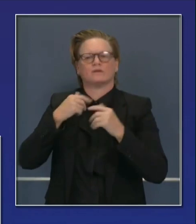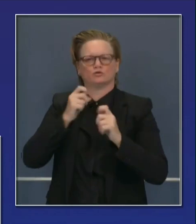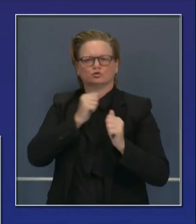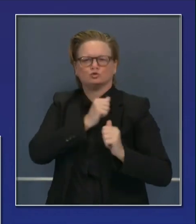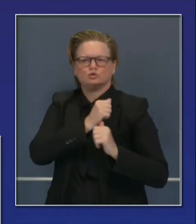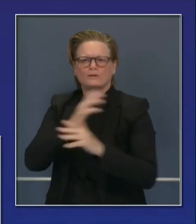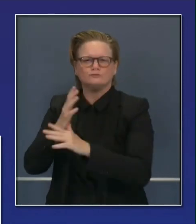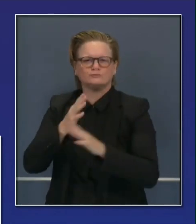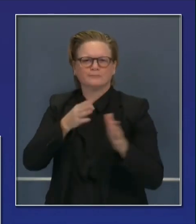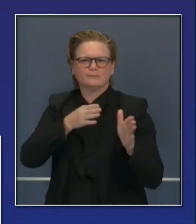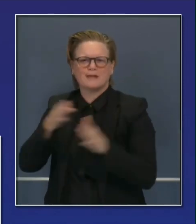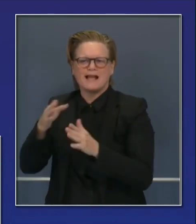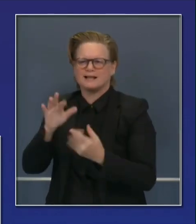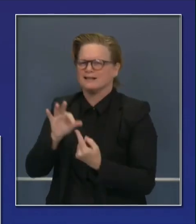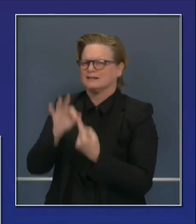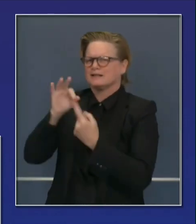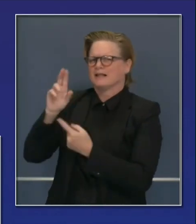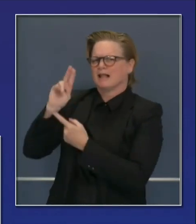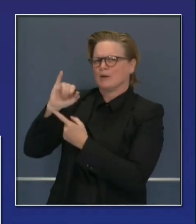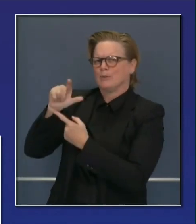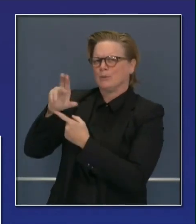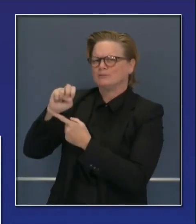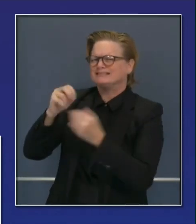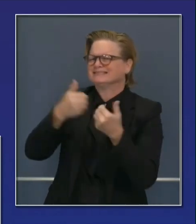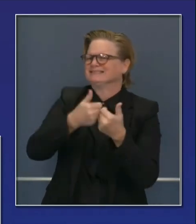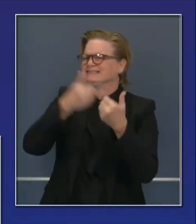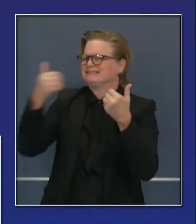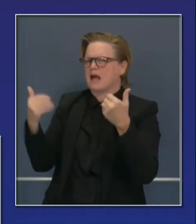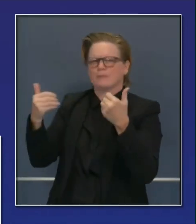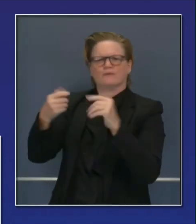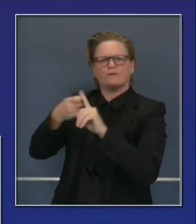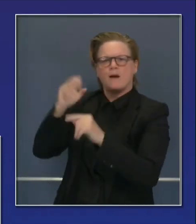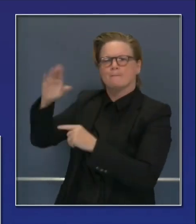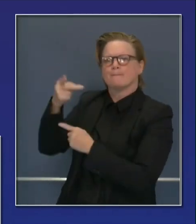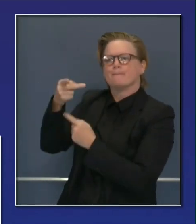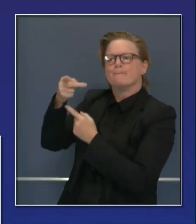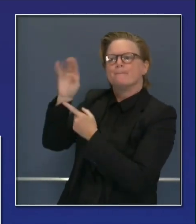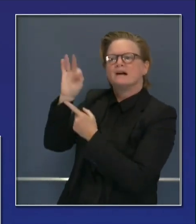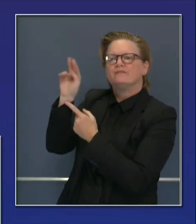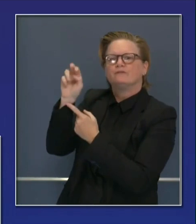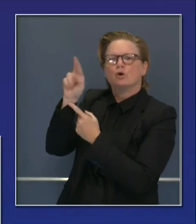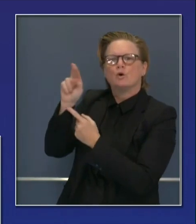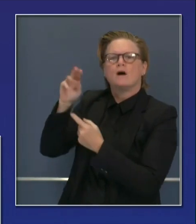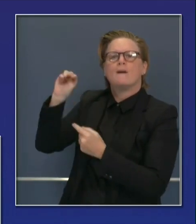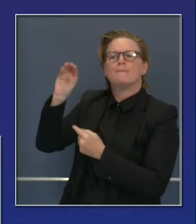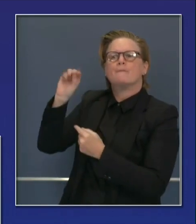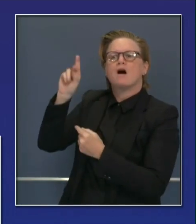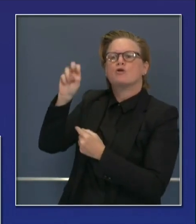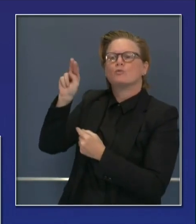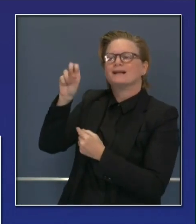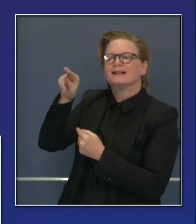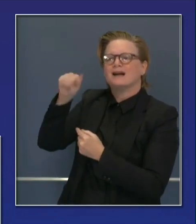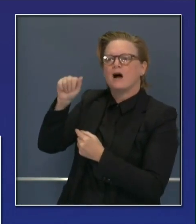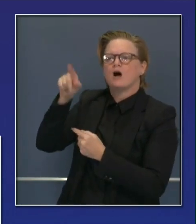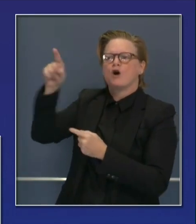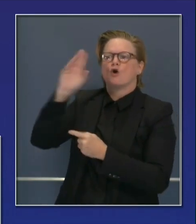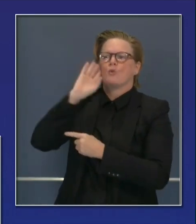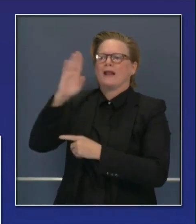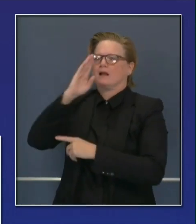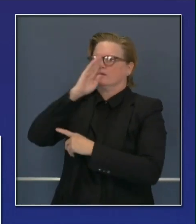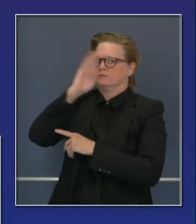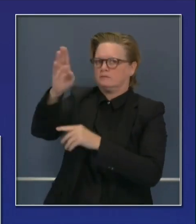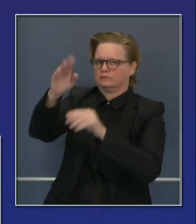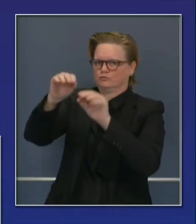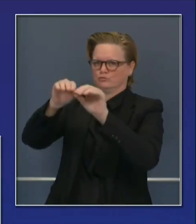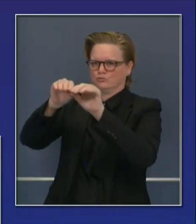from Pfizer and Moderna. Pfizer will directly distribute those vaccines. Moderna